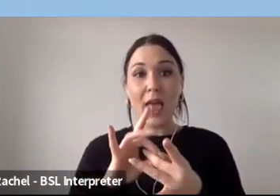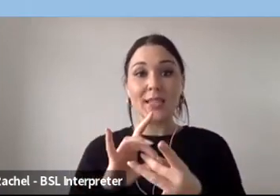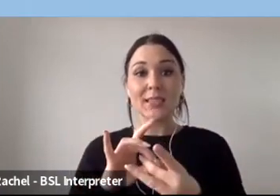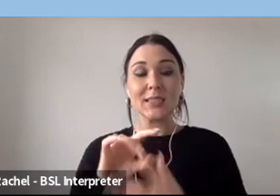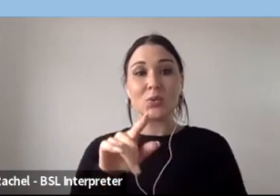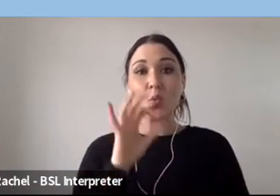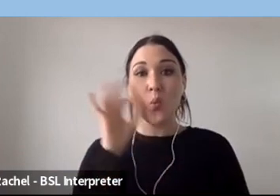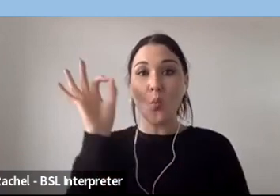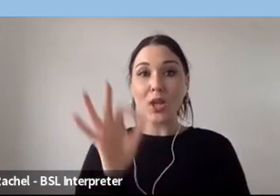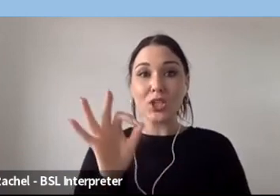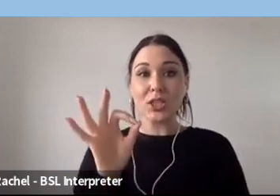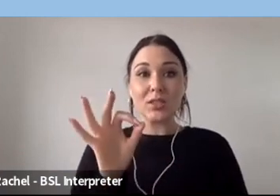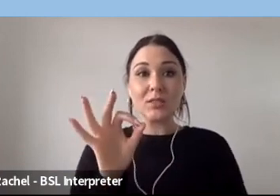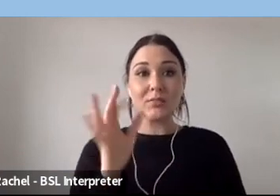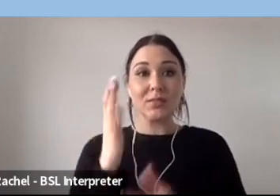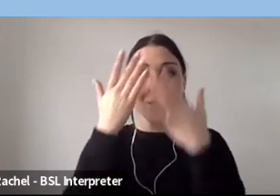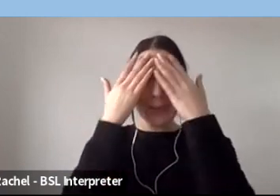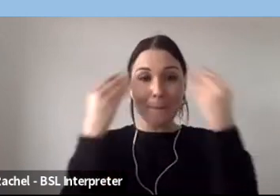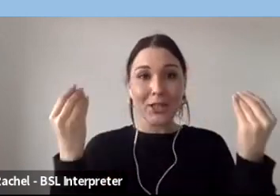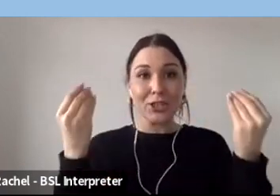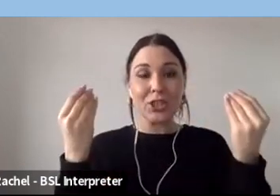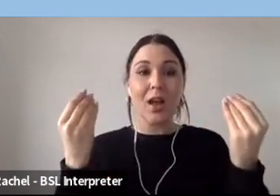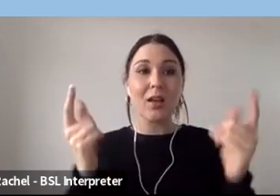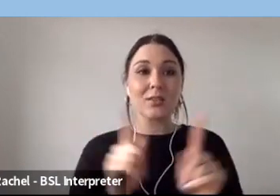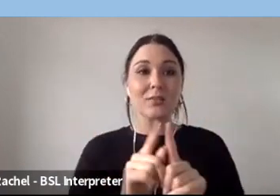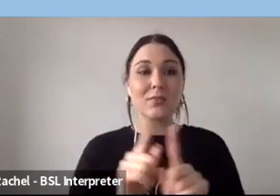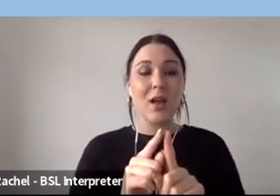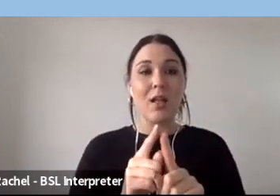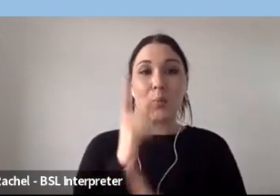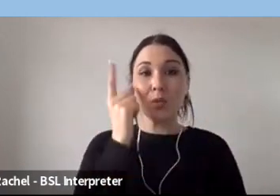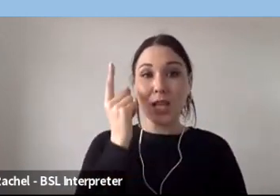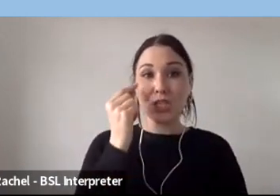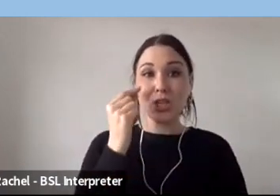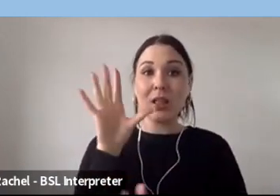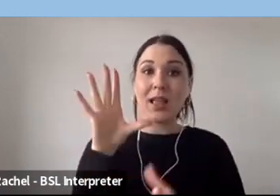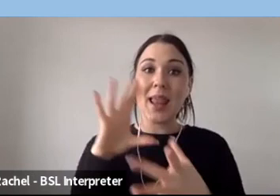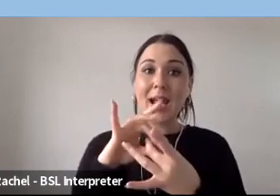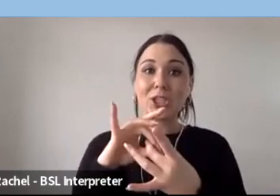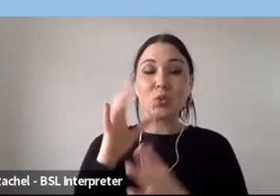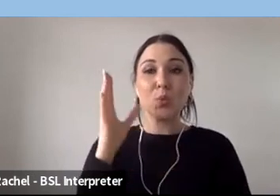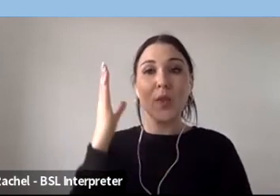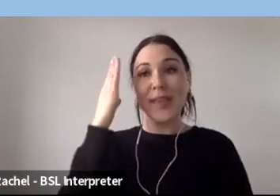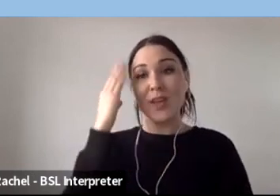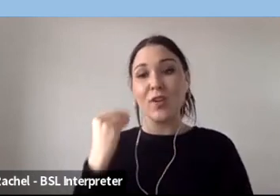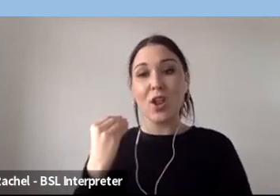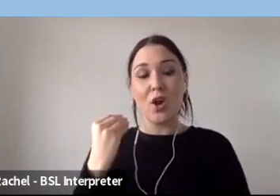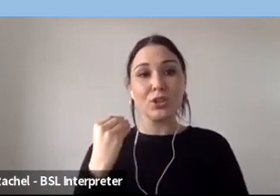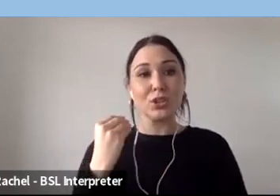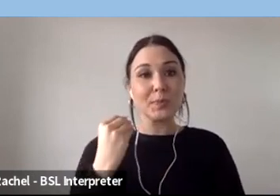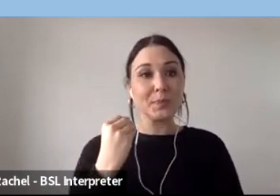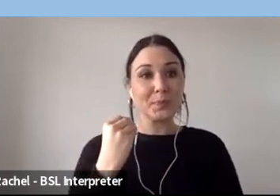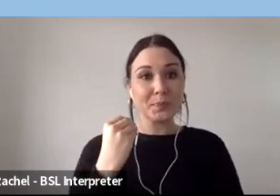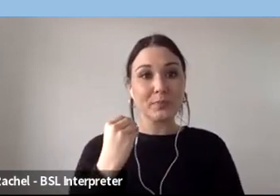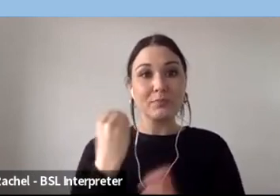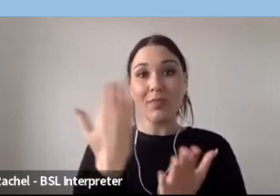question about dementia and potential connections with hearing loss. I think we also have a fact